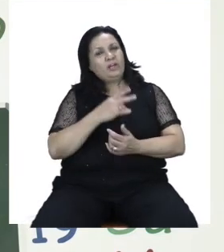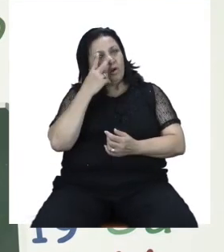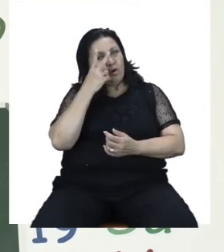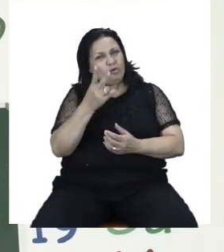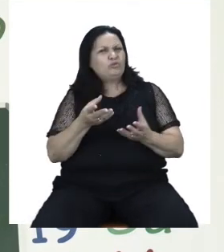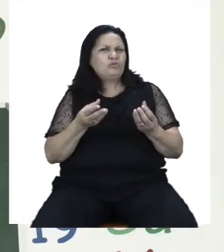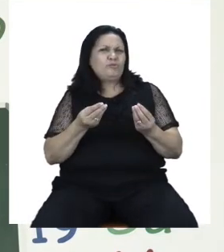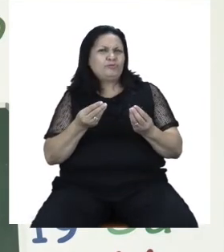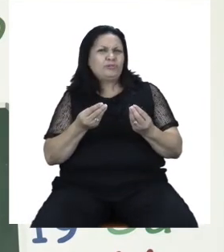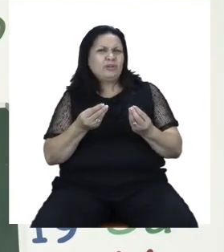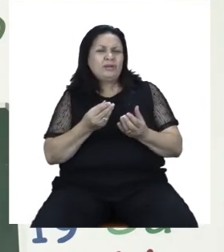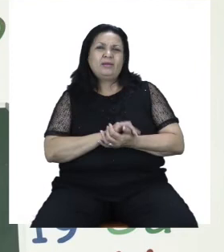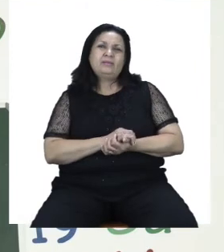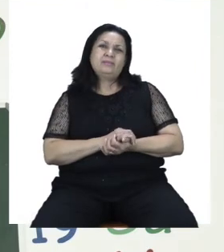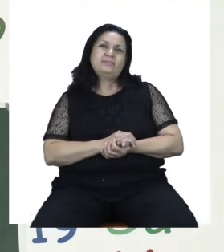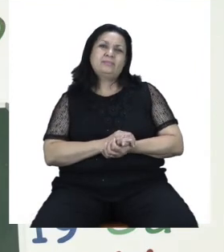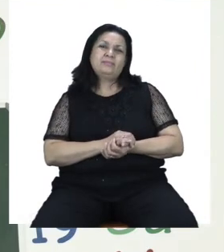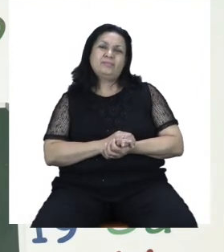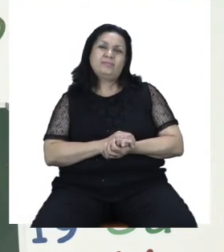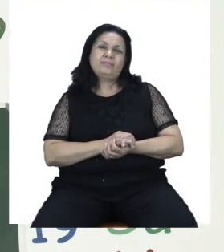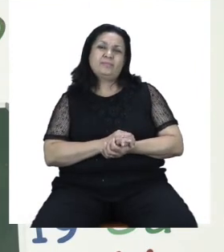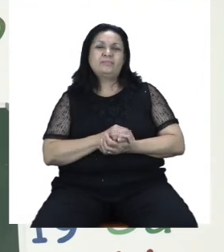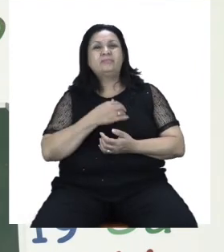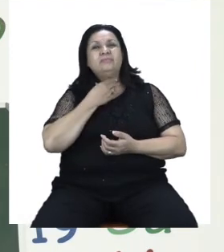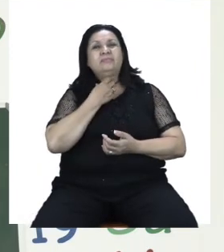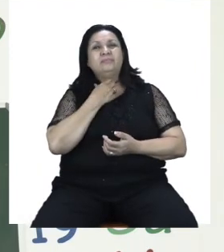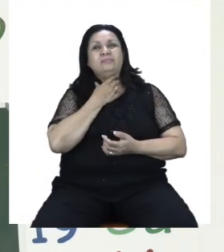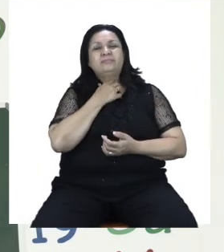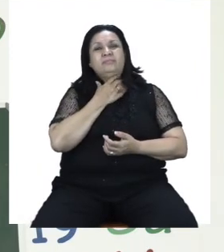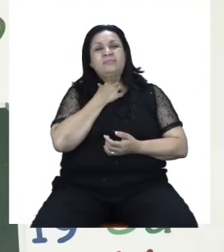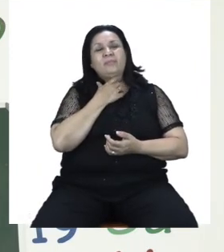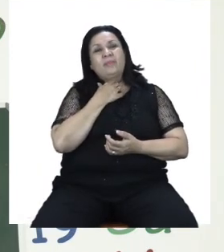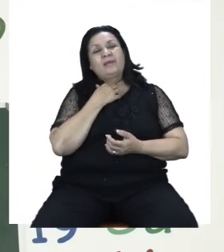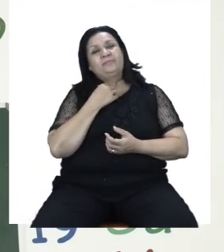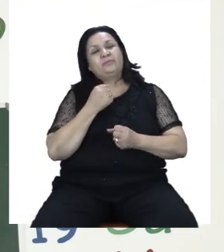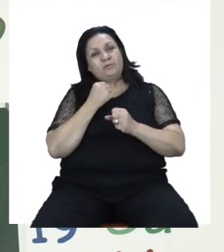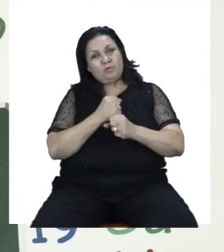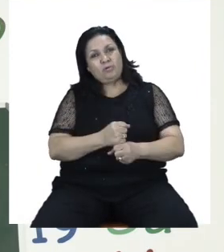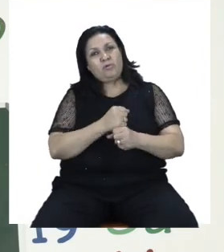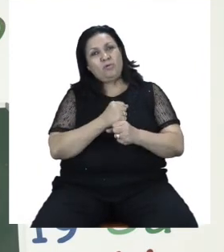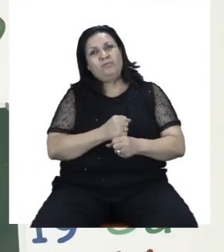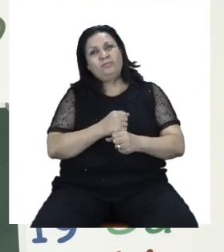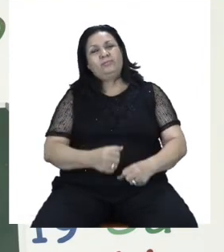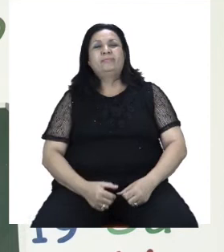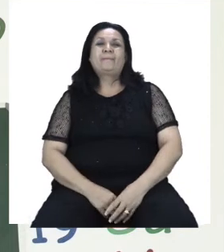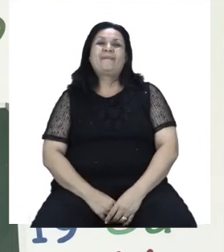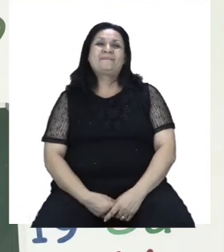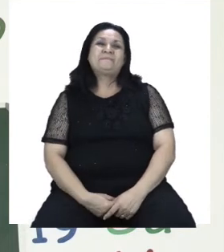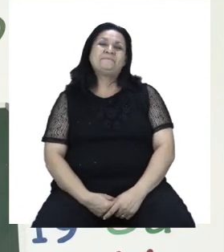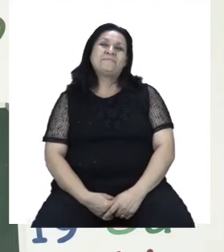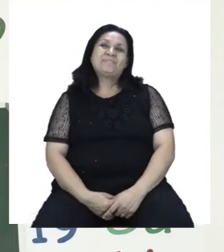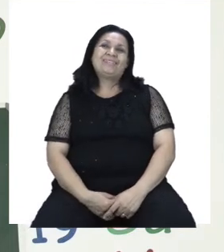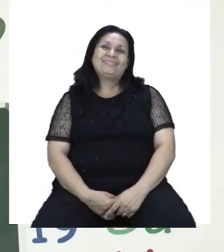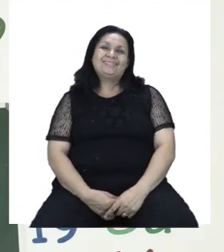when you touch it, but when you try to move it around and squish it, it is not moving.